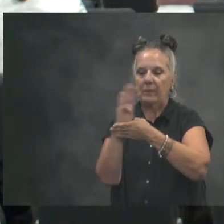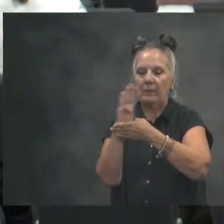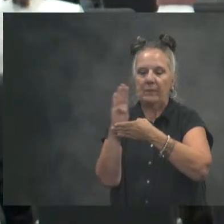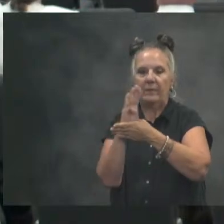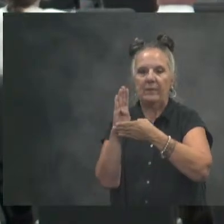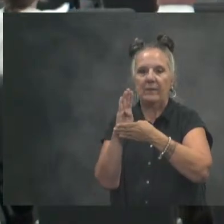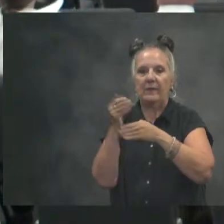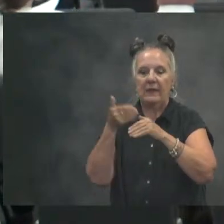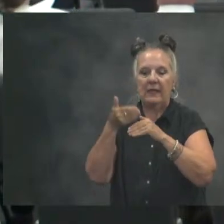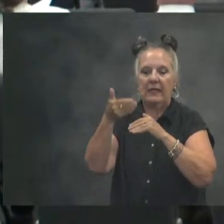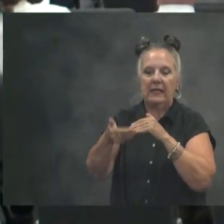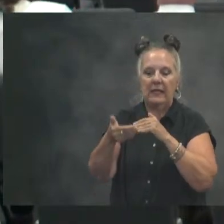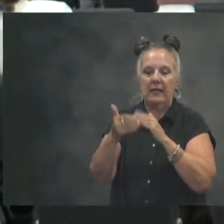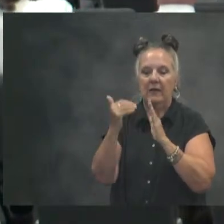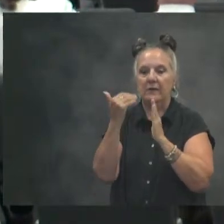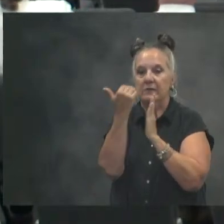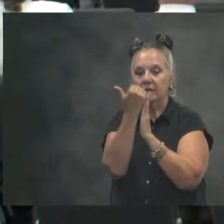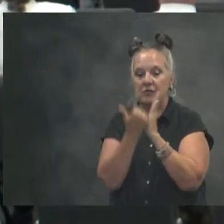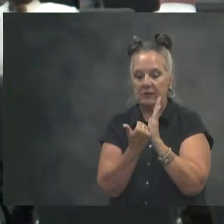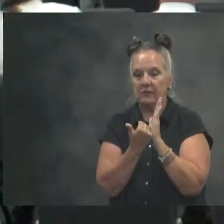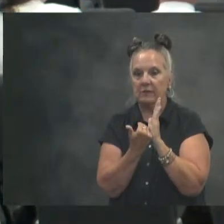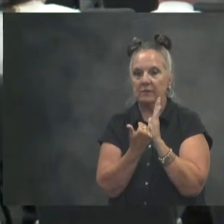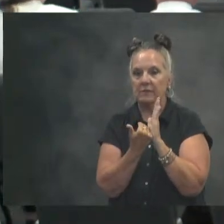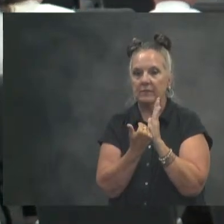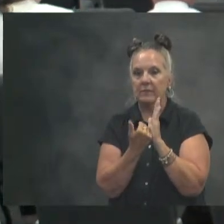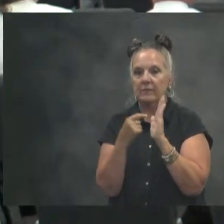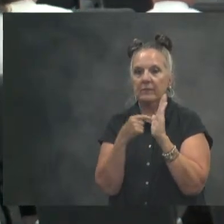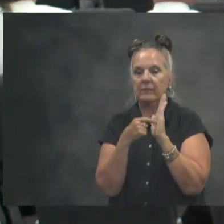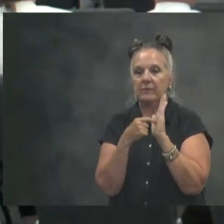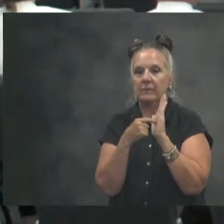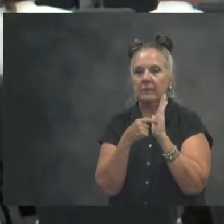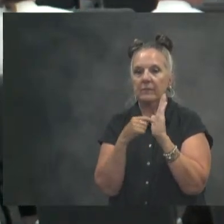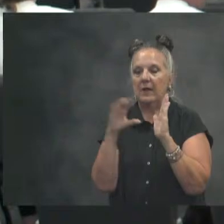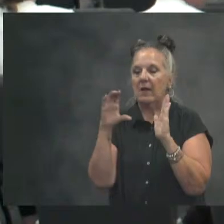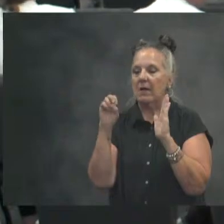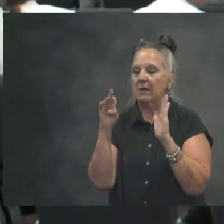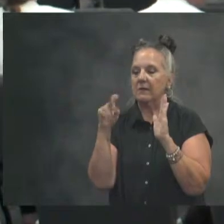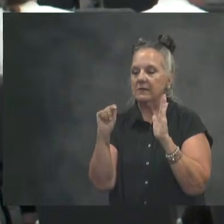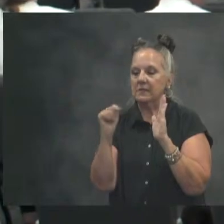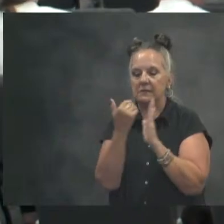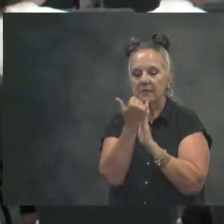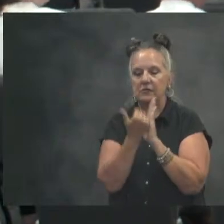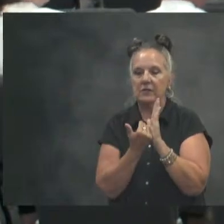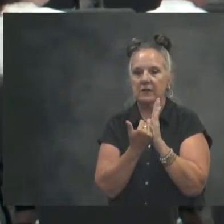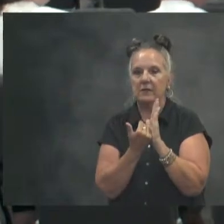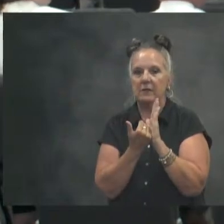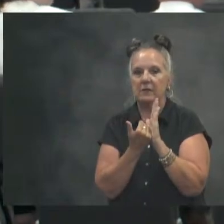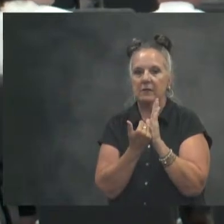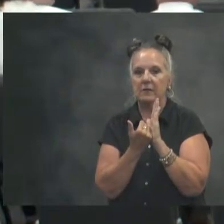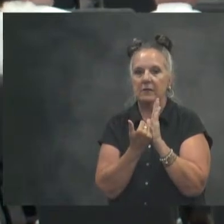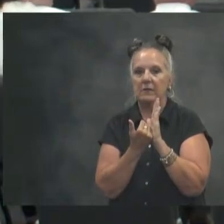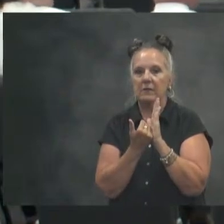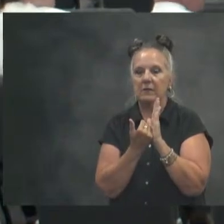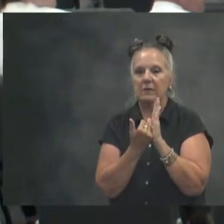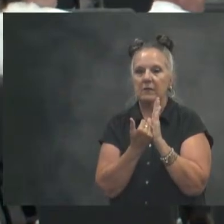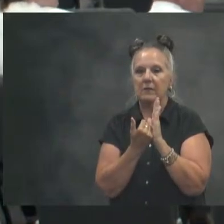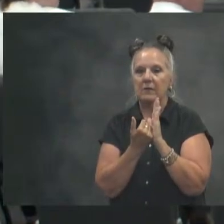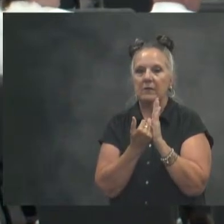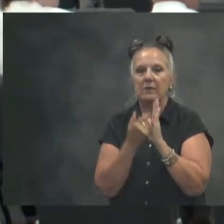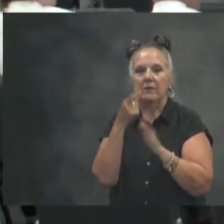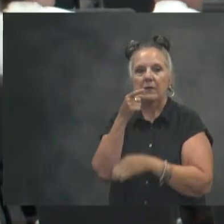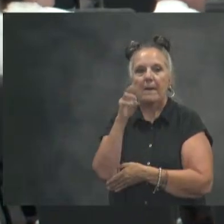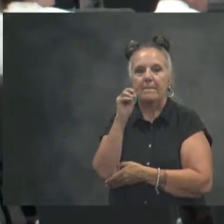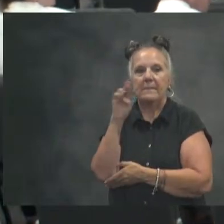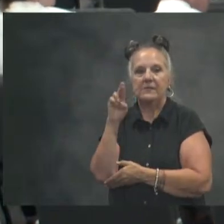Our next item on the agenda is the consent agenda. And we have Mr.